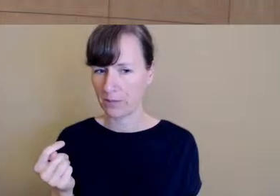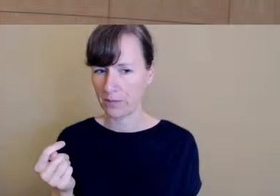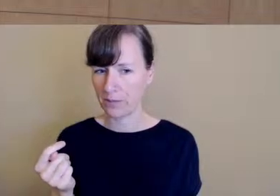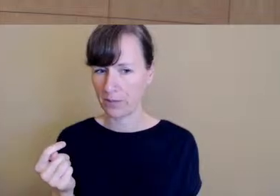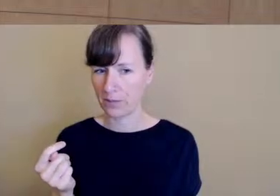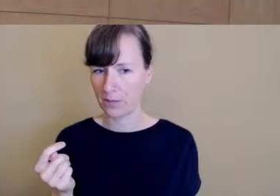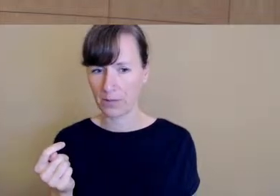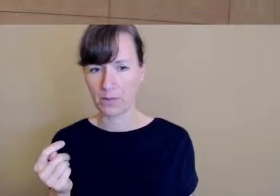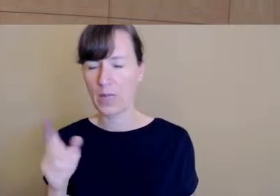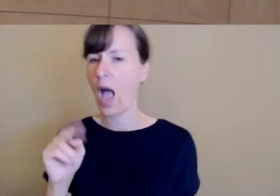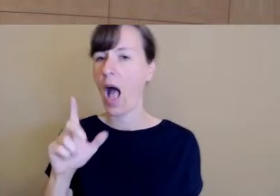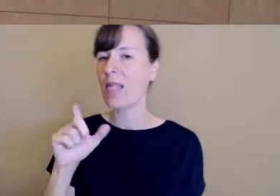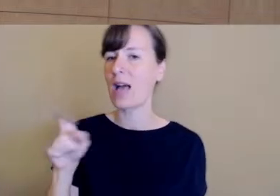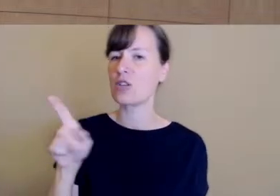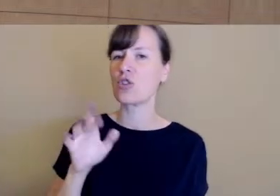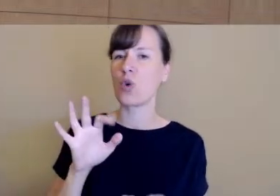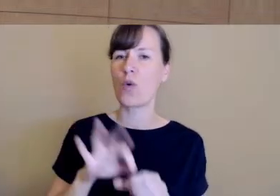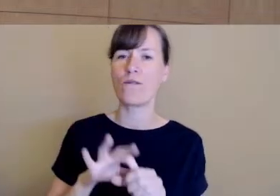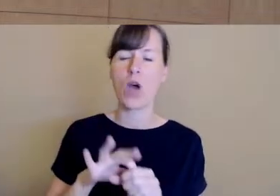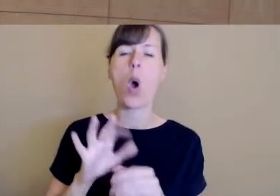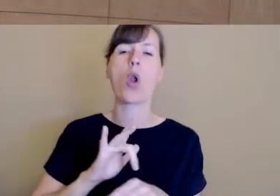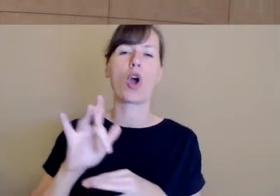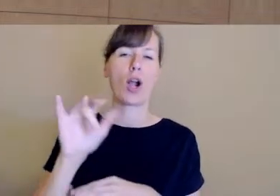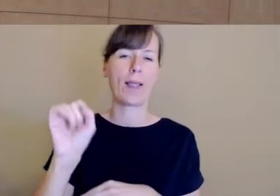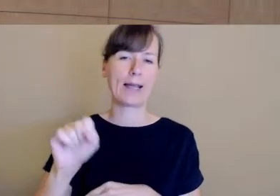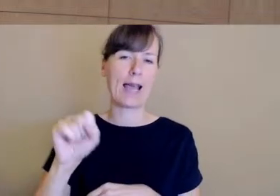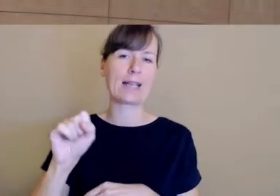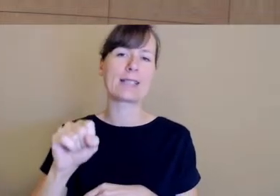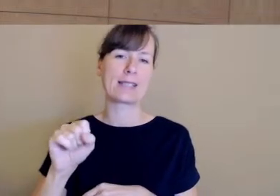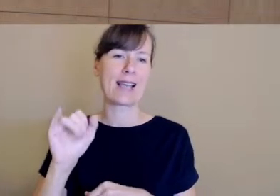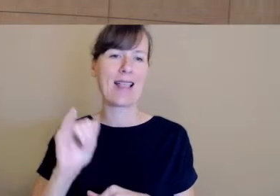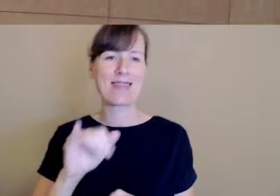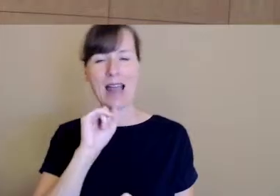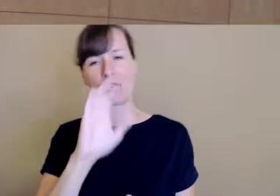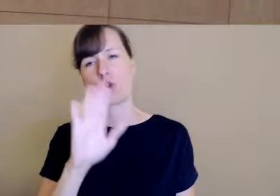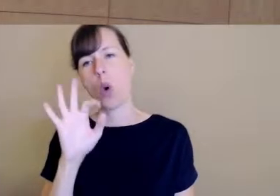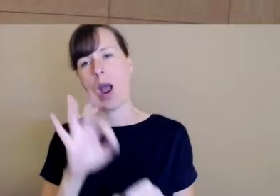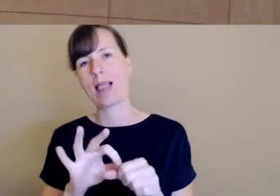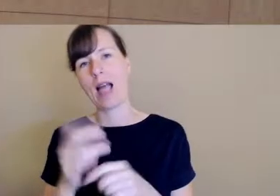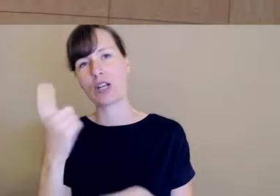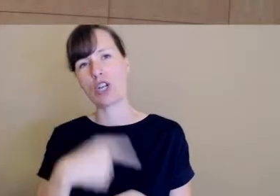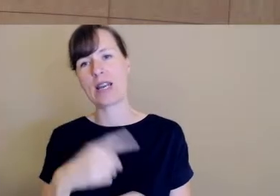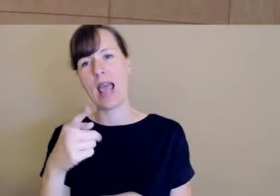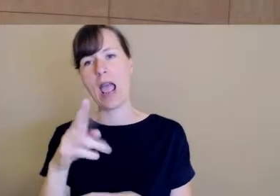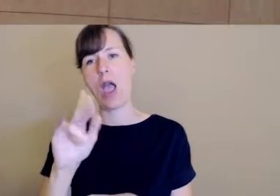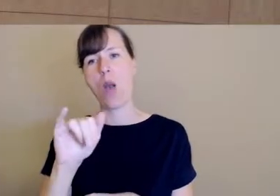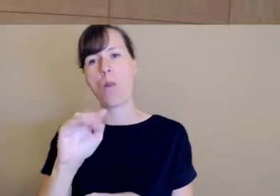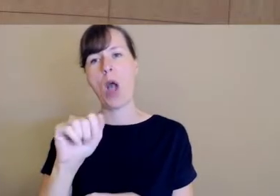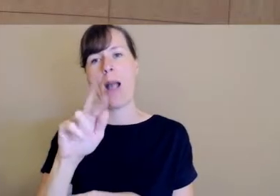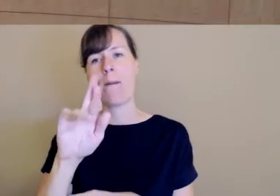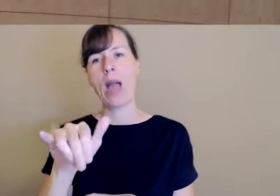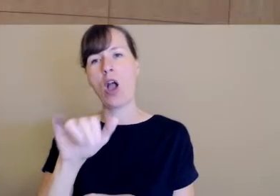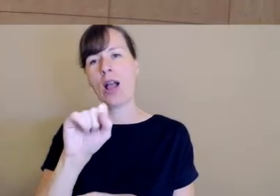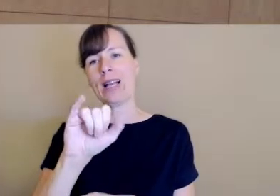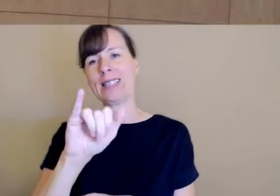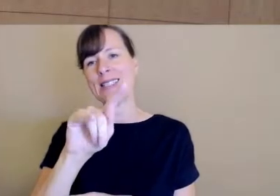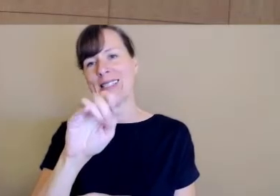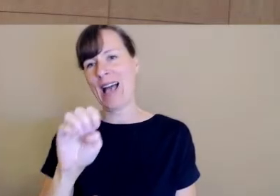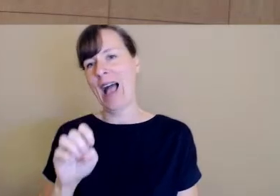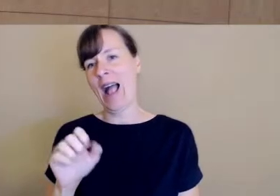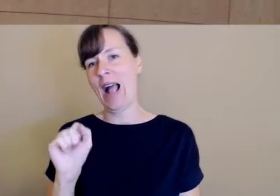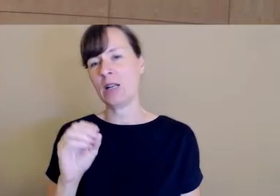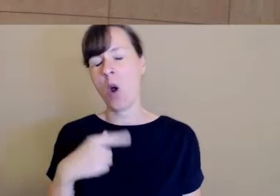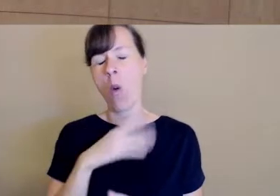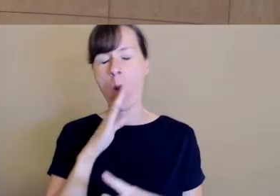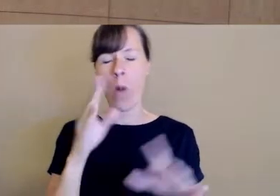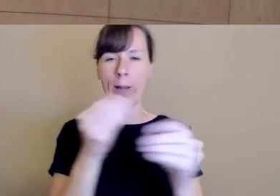Oh, unless you vote early, yes, but that is your election day primary sites. So that is important. We will push that information